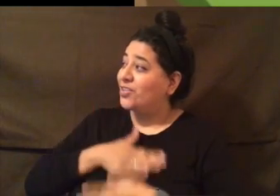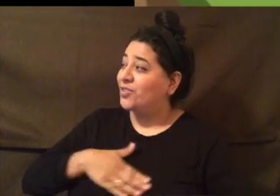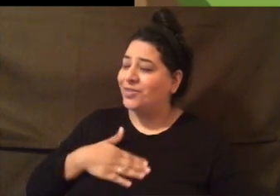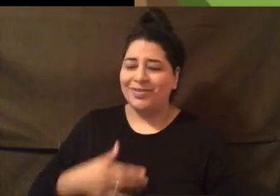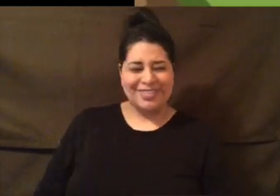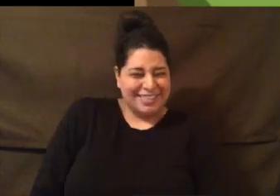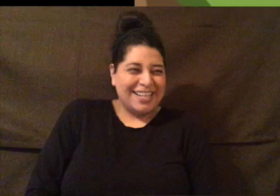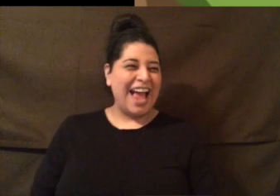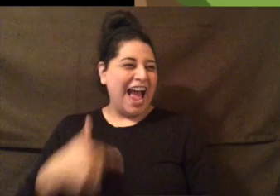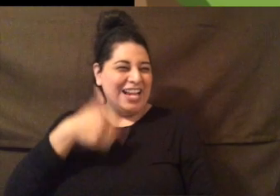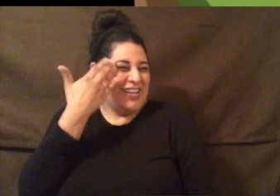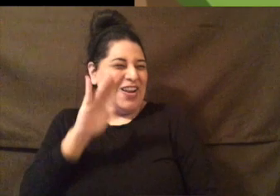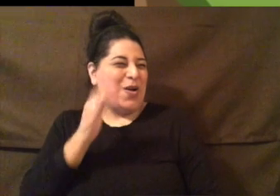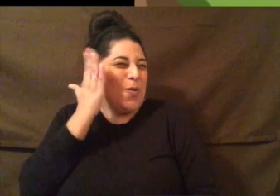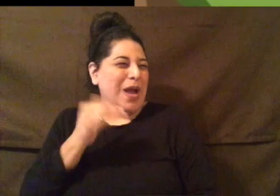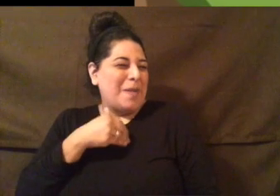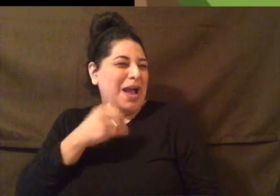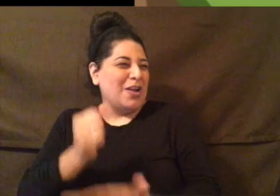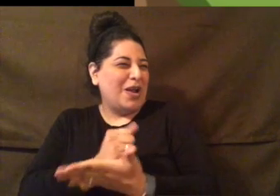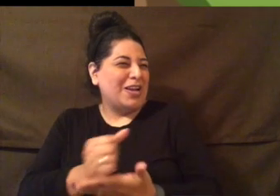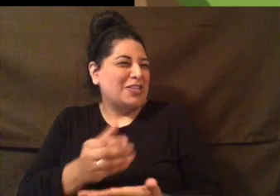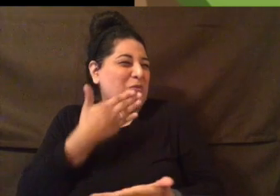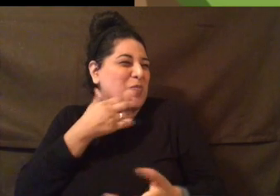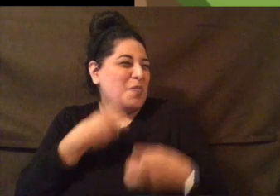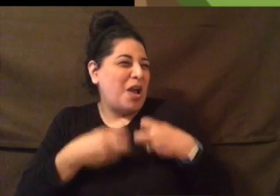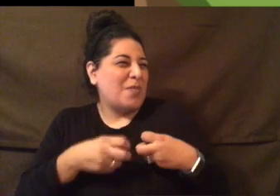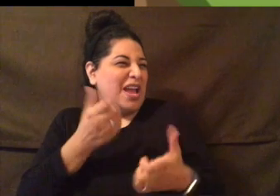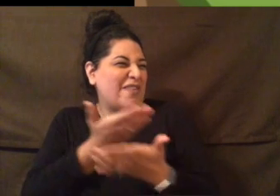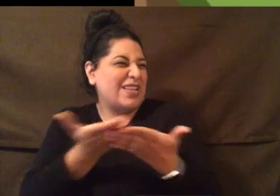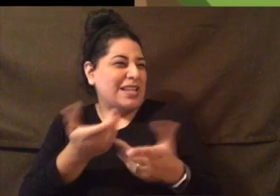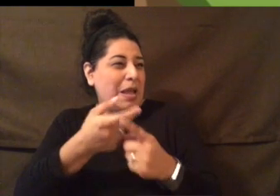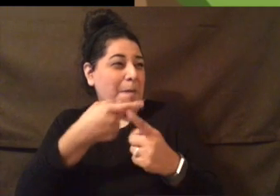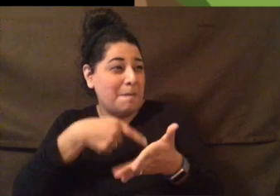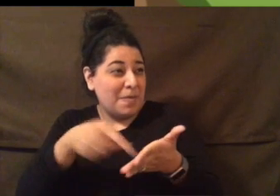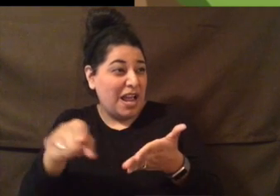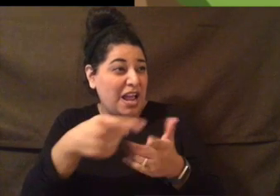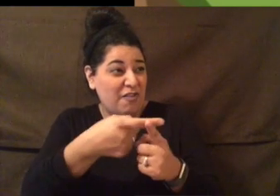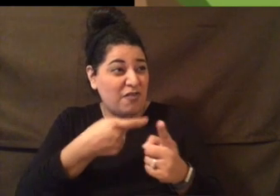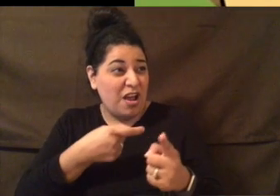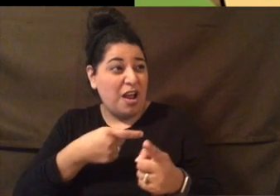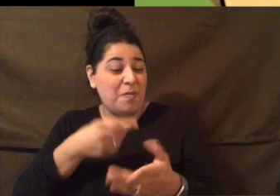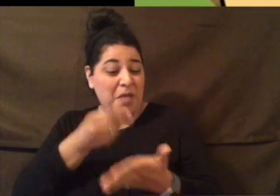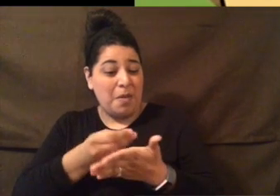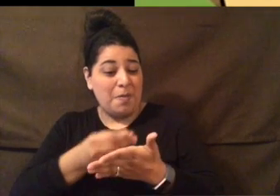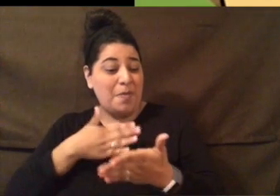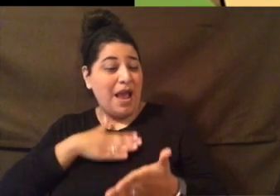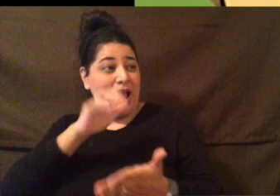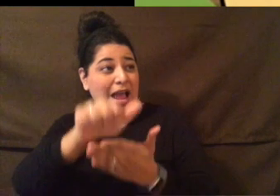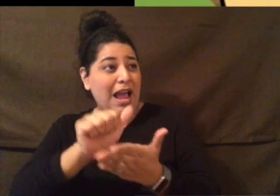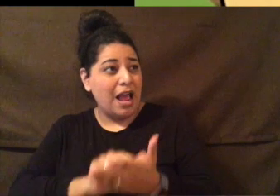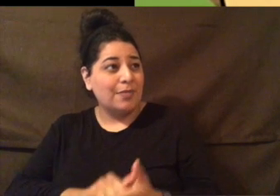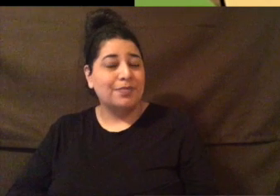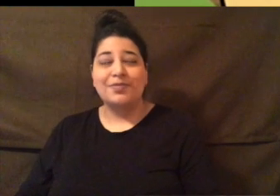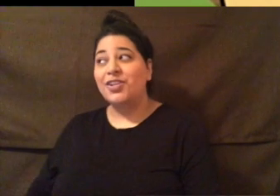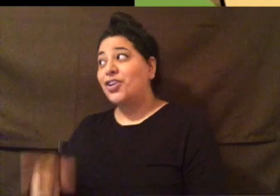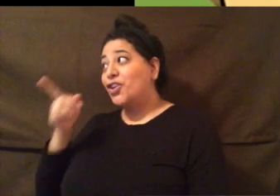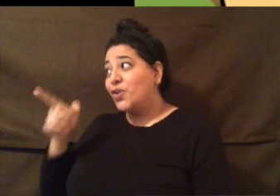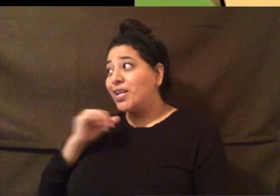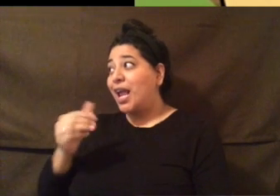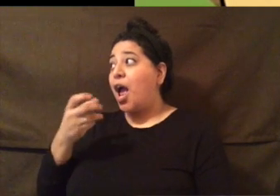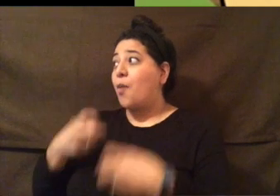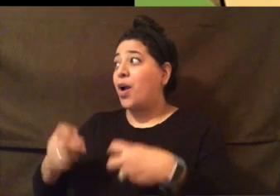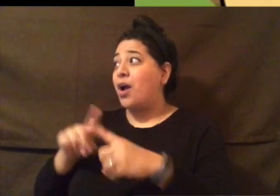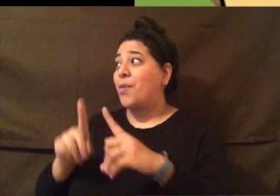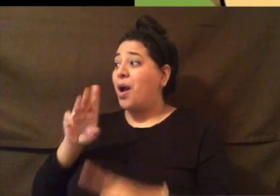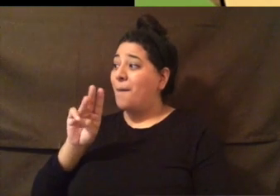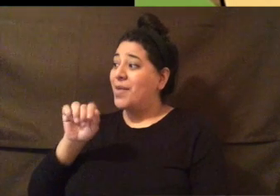I don't see why my using a credit card is such a problem. Everything gets paid from the money in my bank account. It isn't that you are a problem,